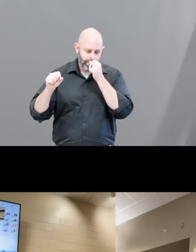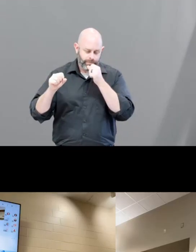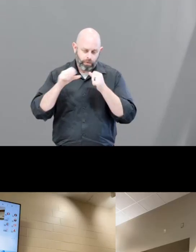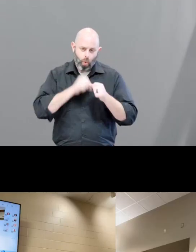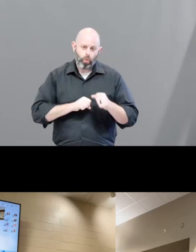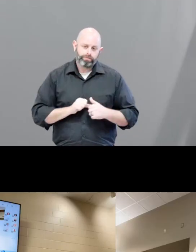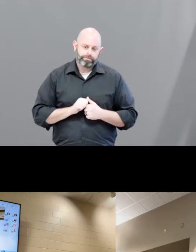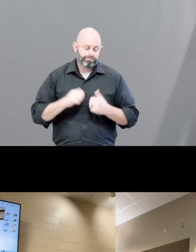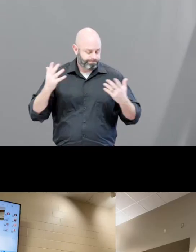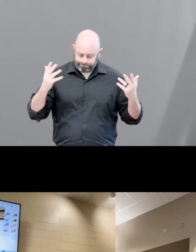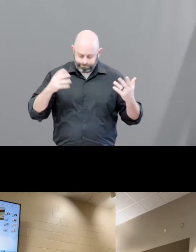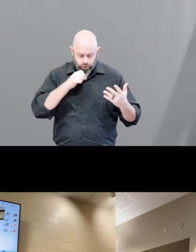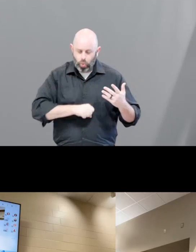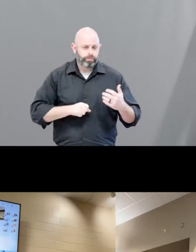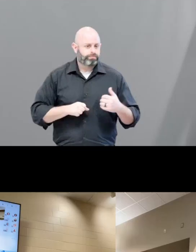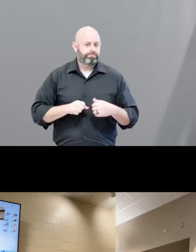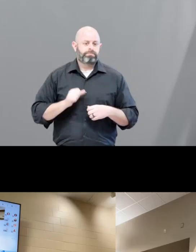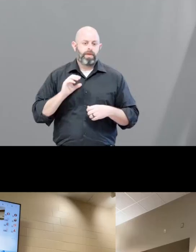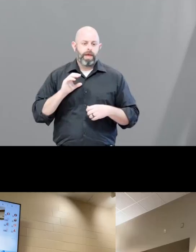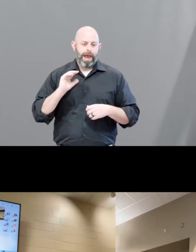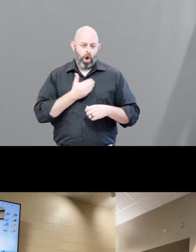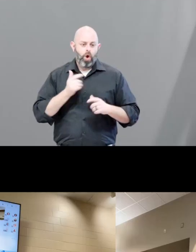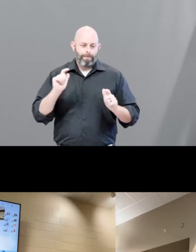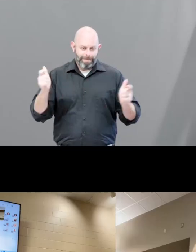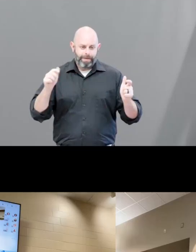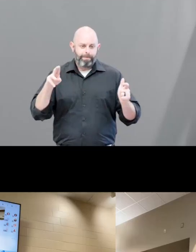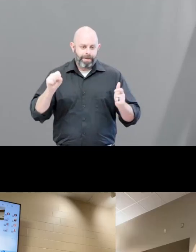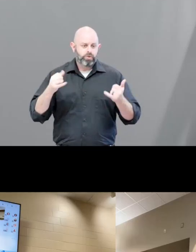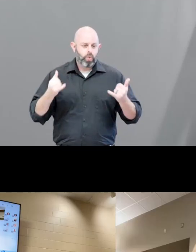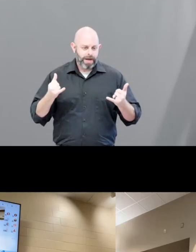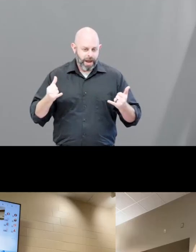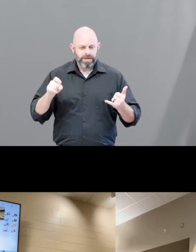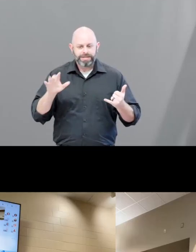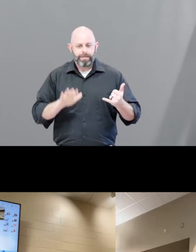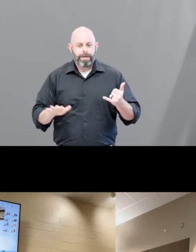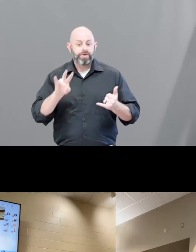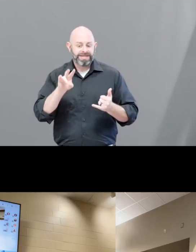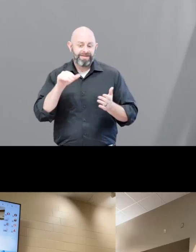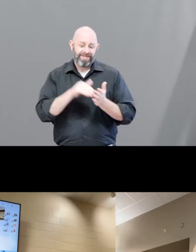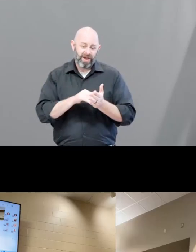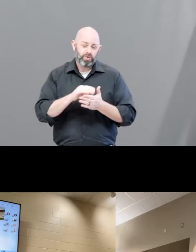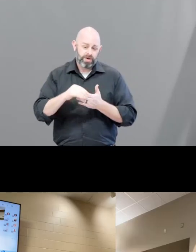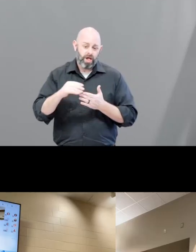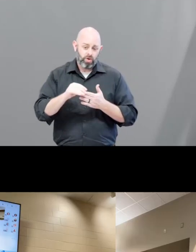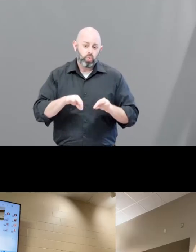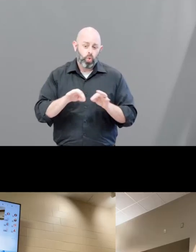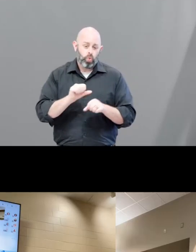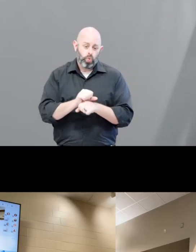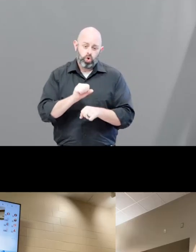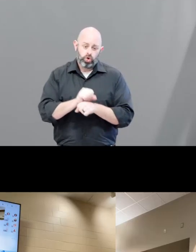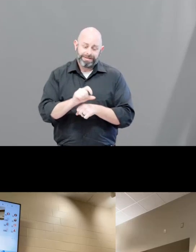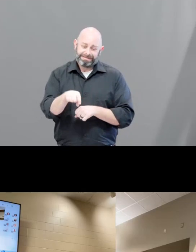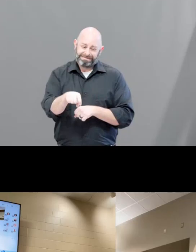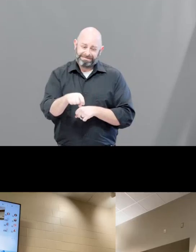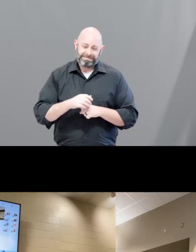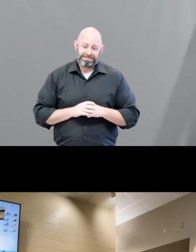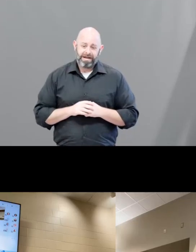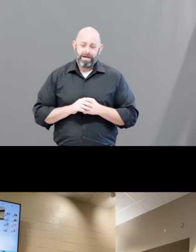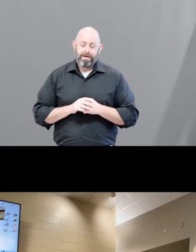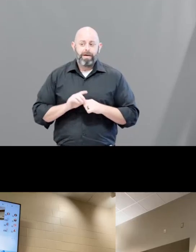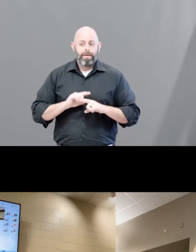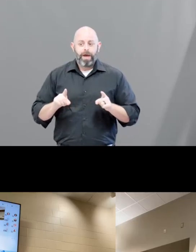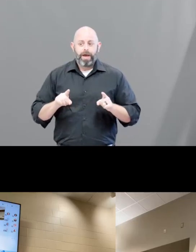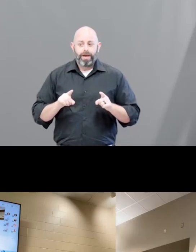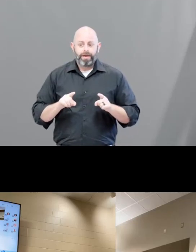rather old. And our bigger bus right now needs about $7,000 worth of work on it,